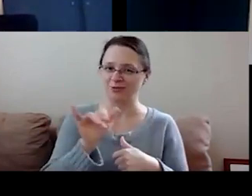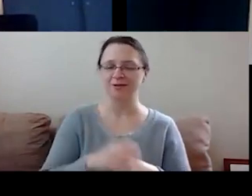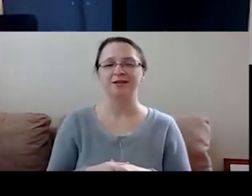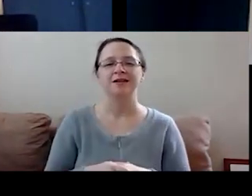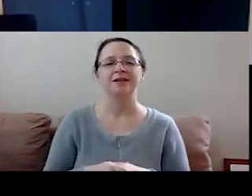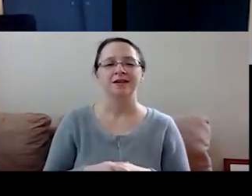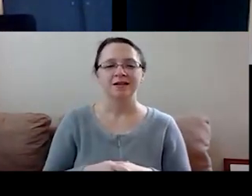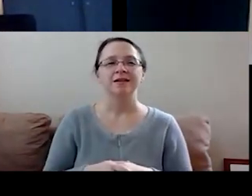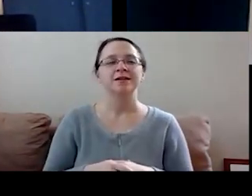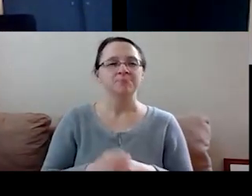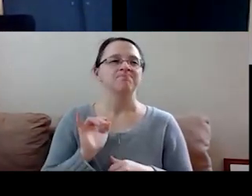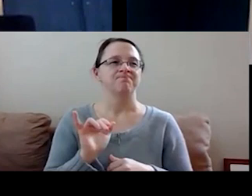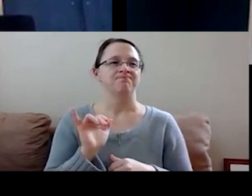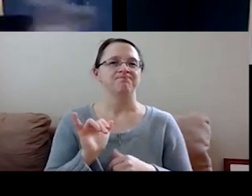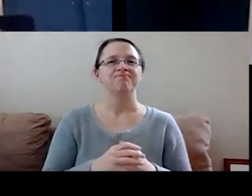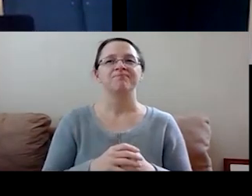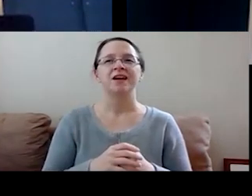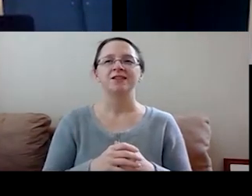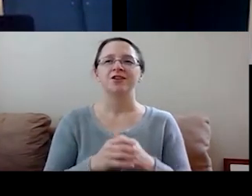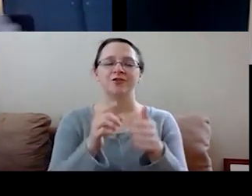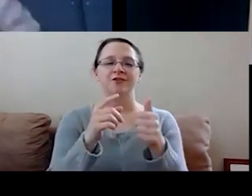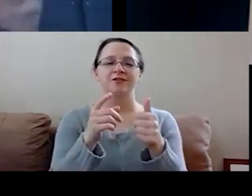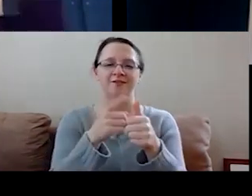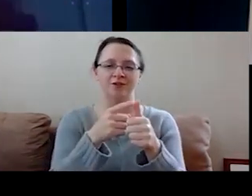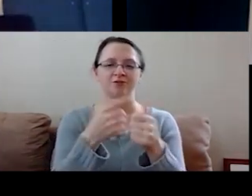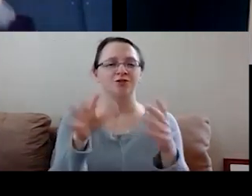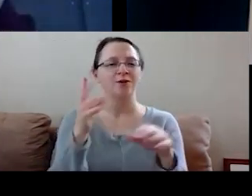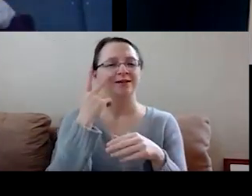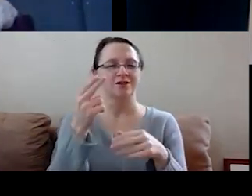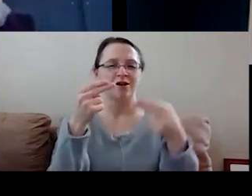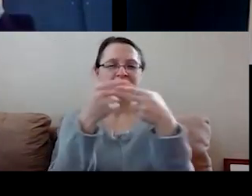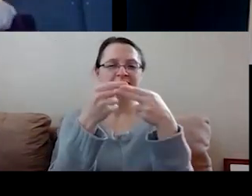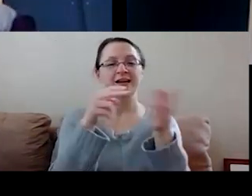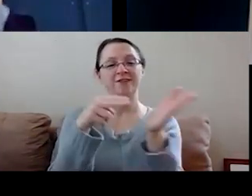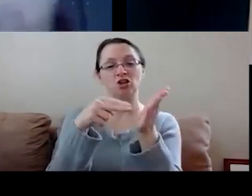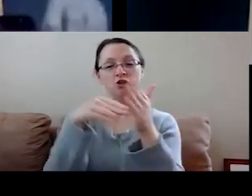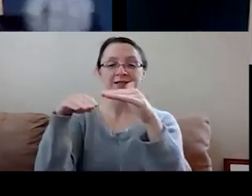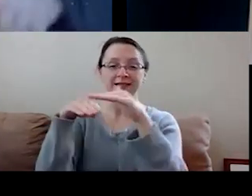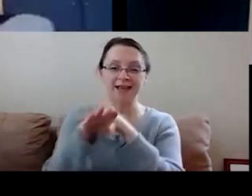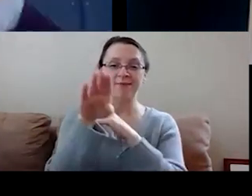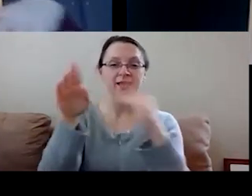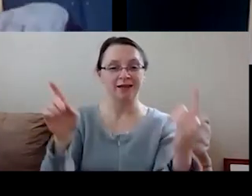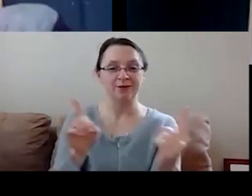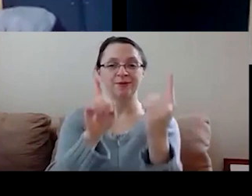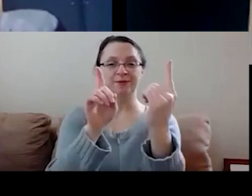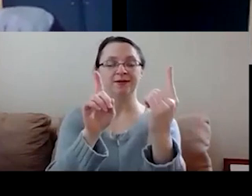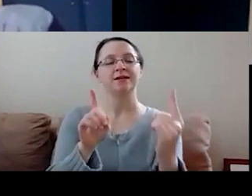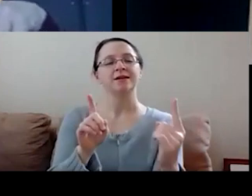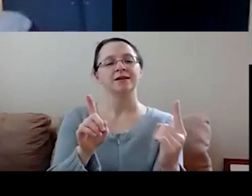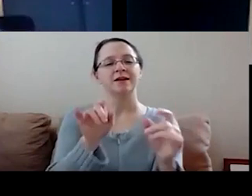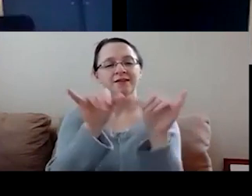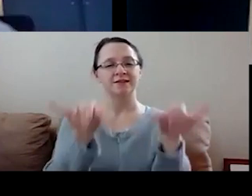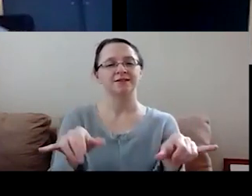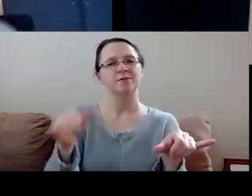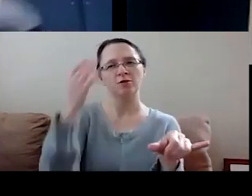the system, first of all, I mean, as you saw, like when the nurse came and the patient, the system has a notion of space.